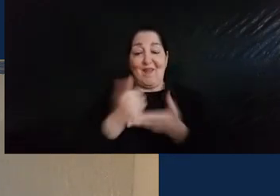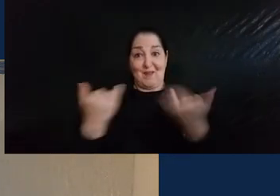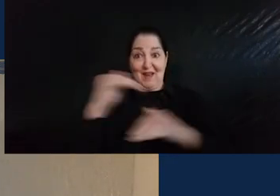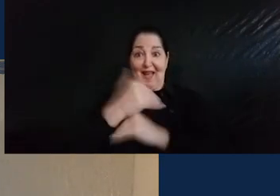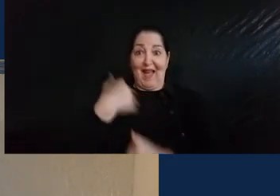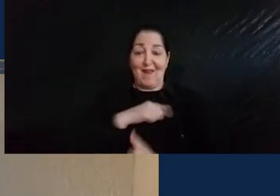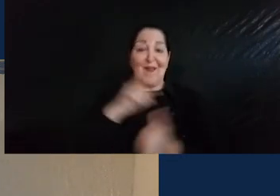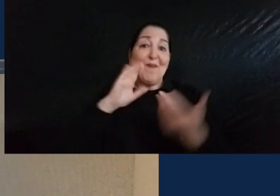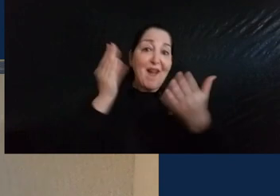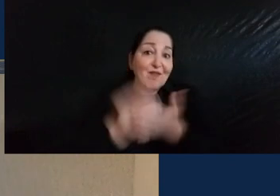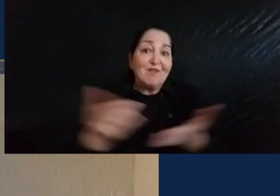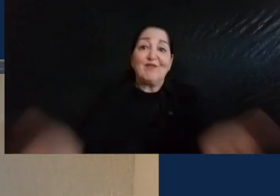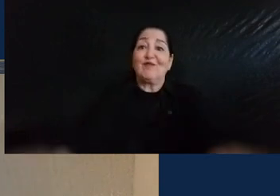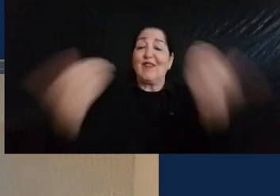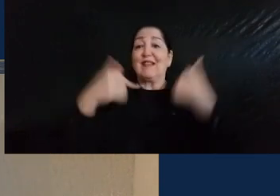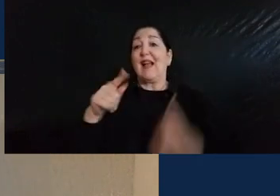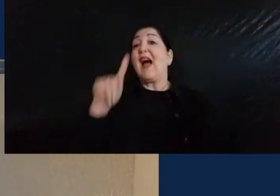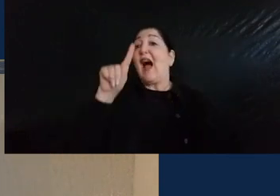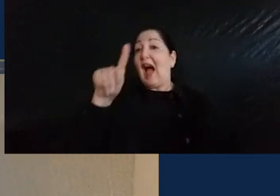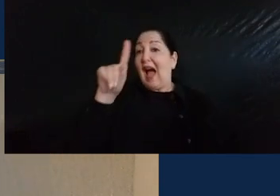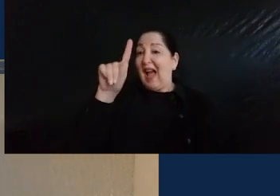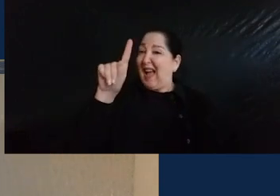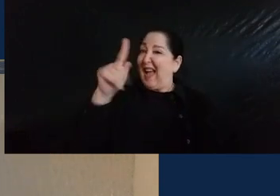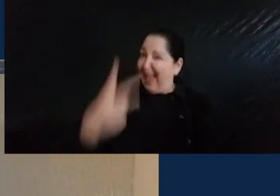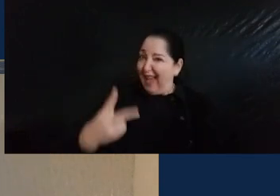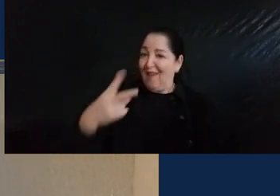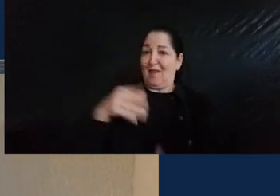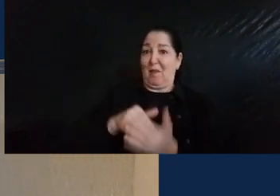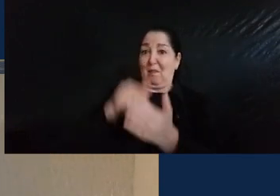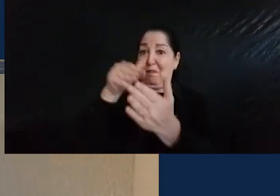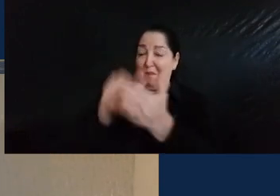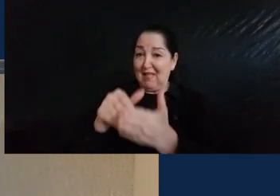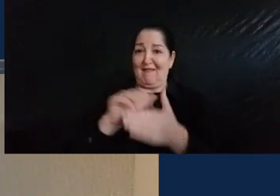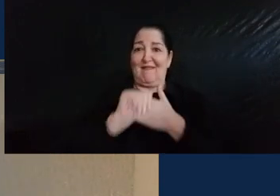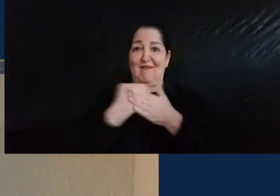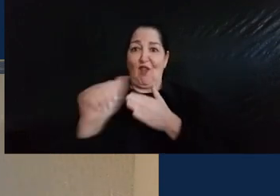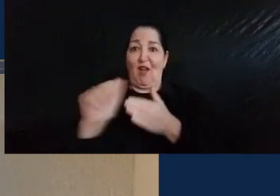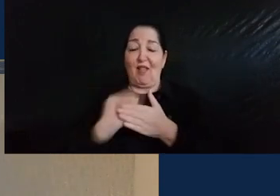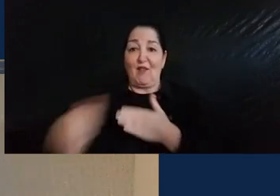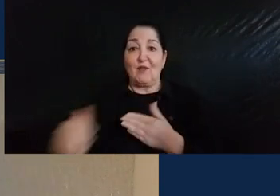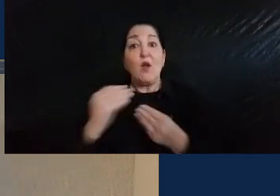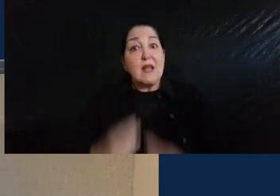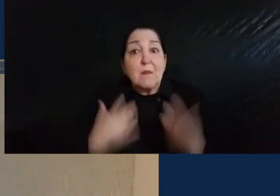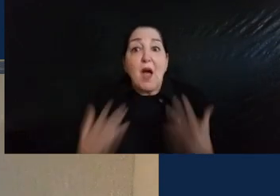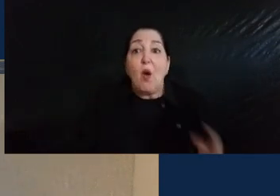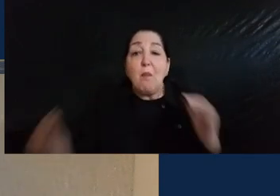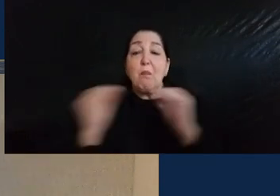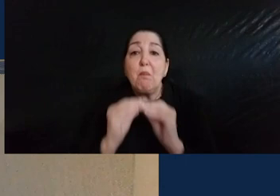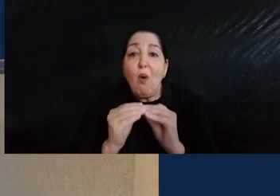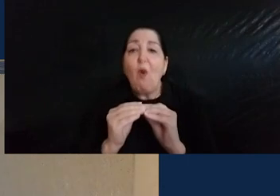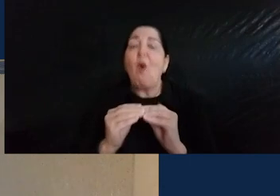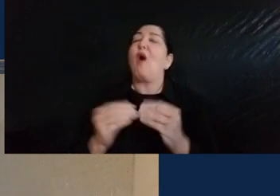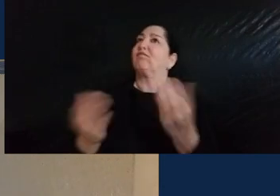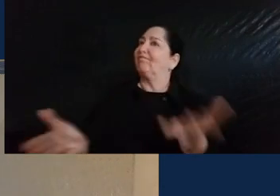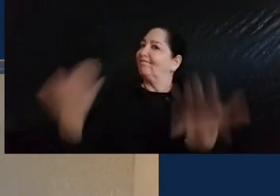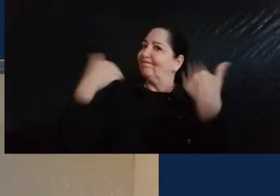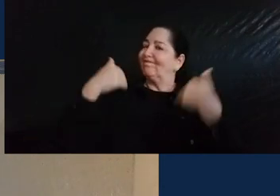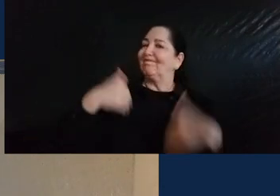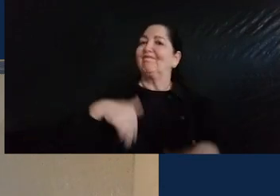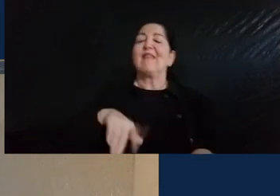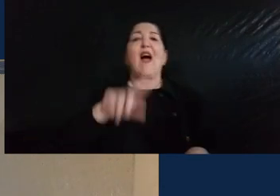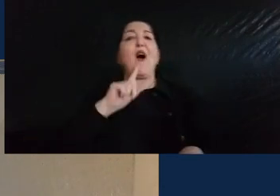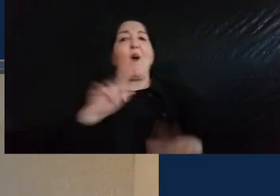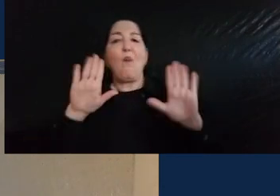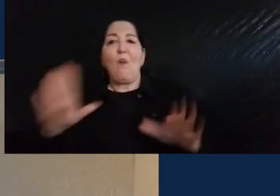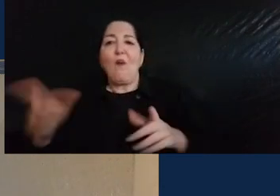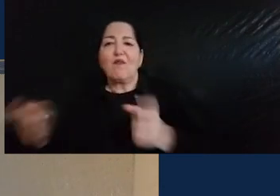$500,000. And to inspire you even more, an incredibly generous donor has put up a